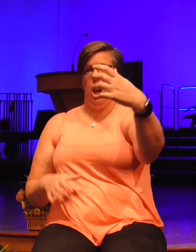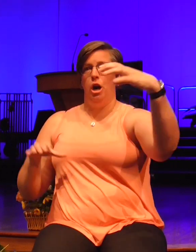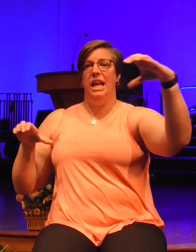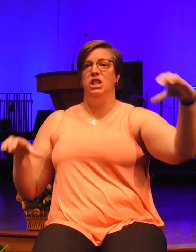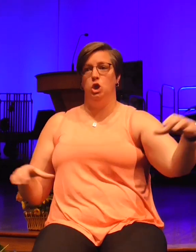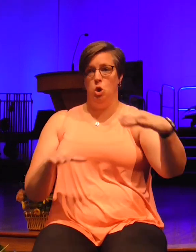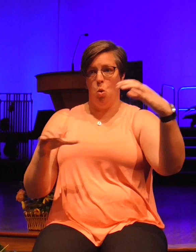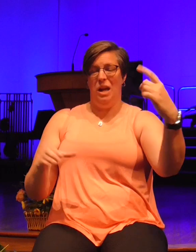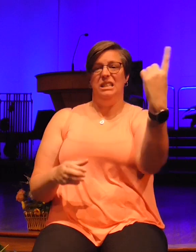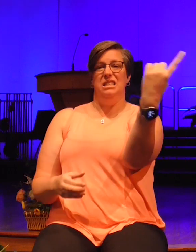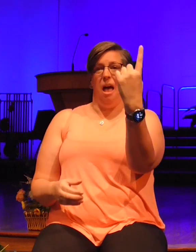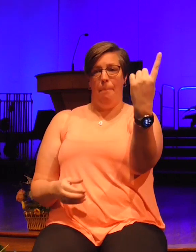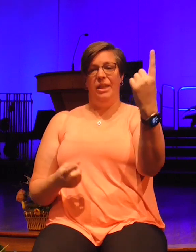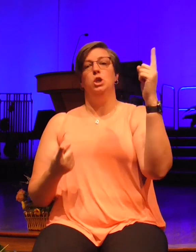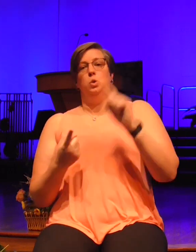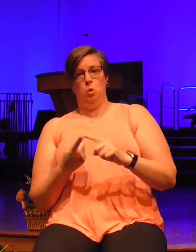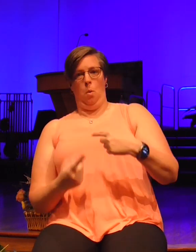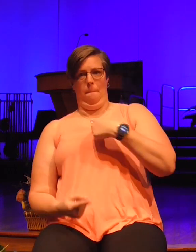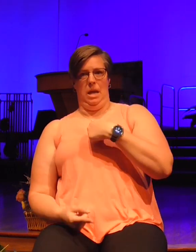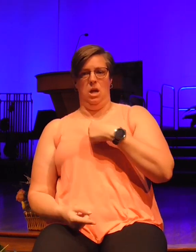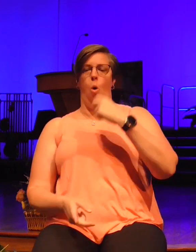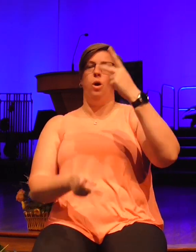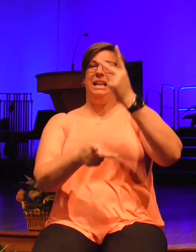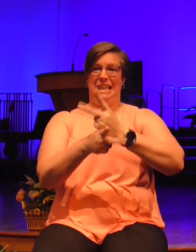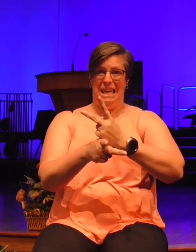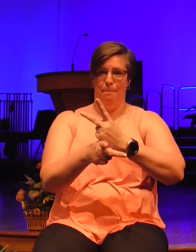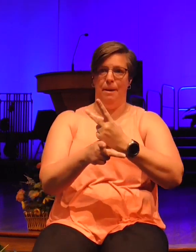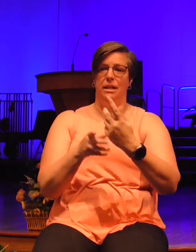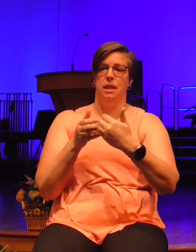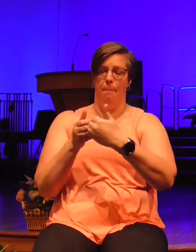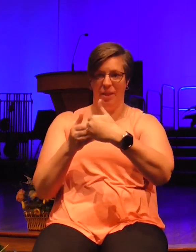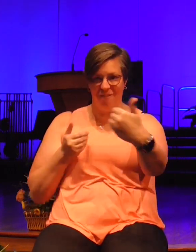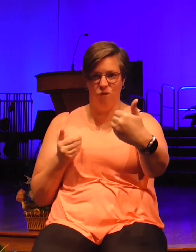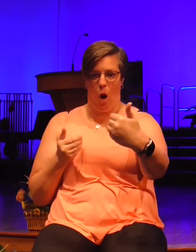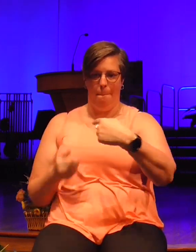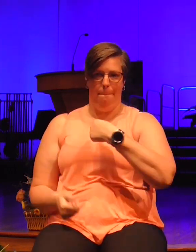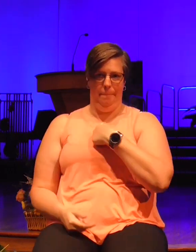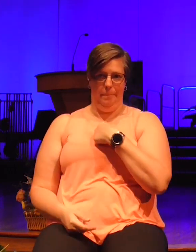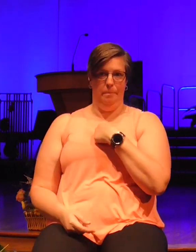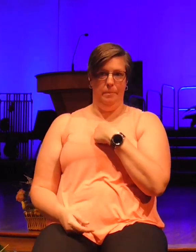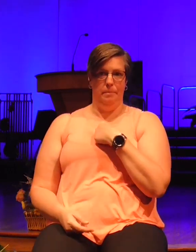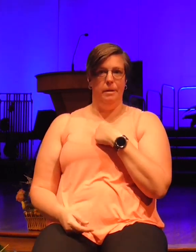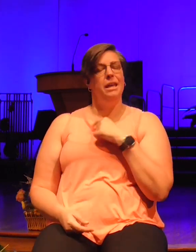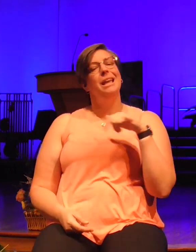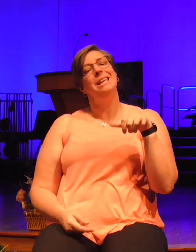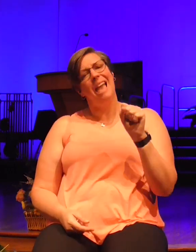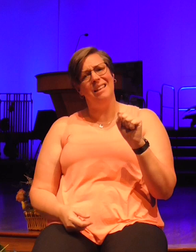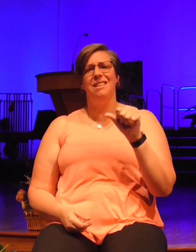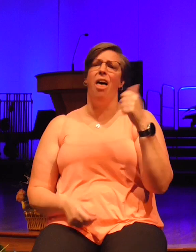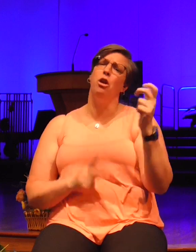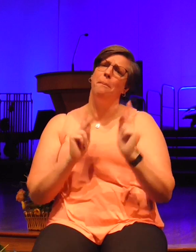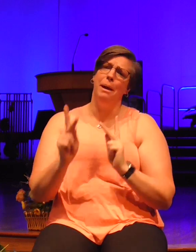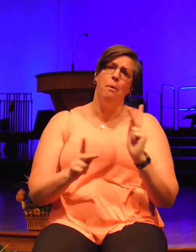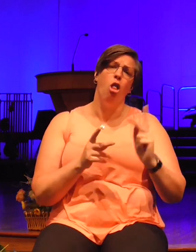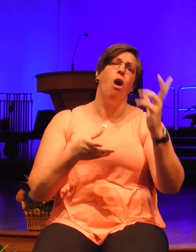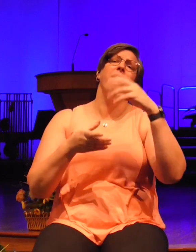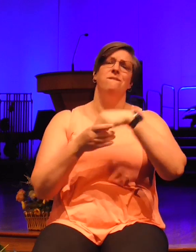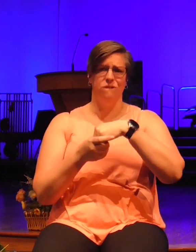to us or keeping something from us. And yes, other people are involved in all of our lives. And yes,